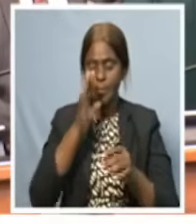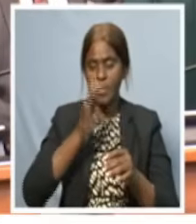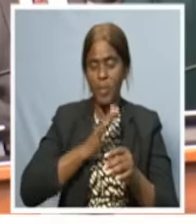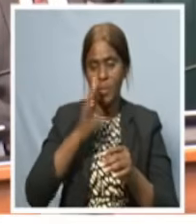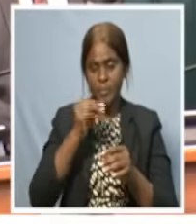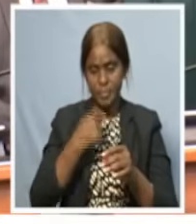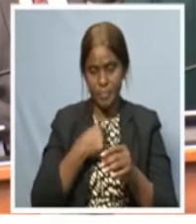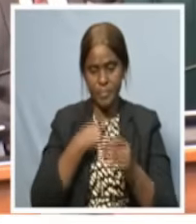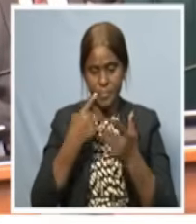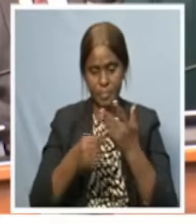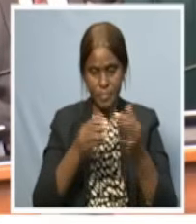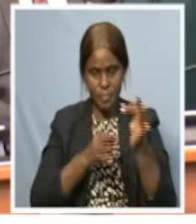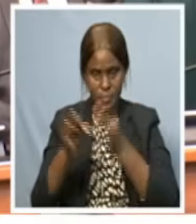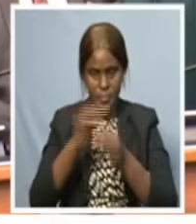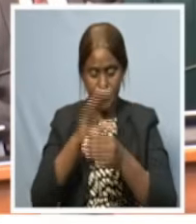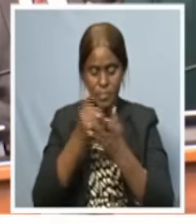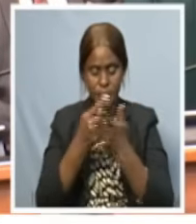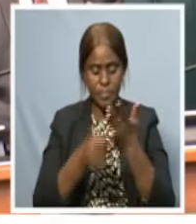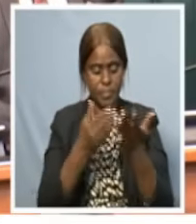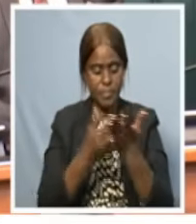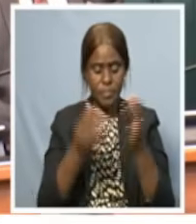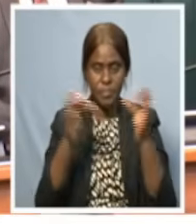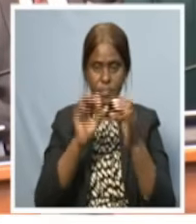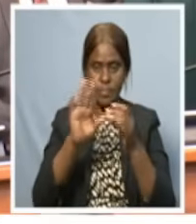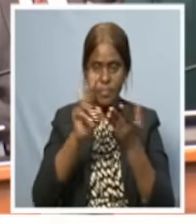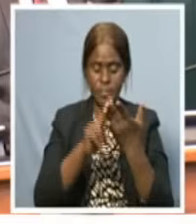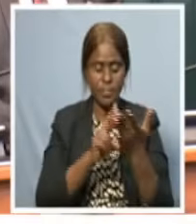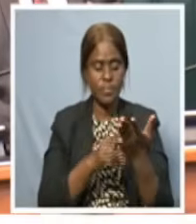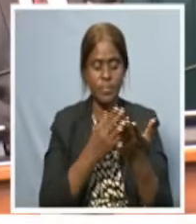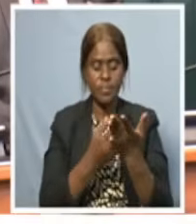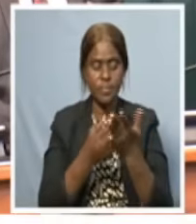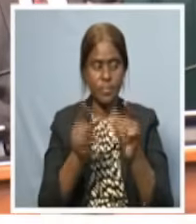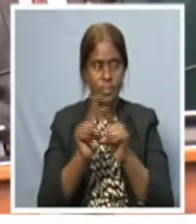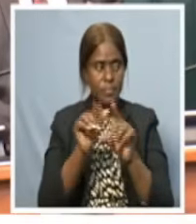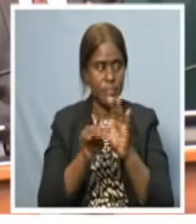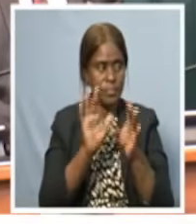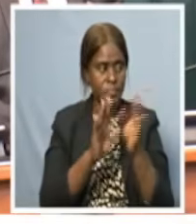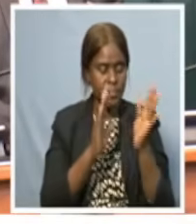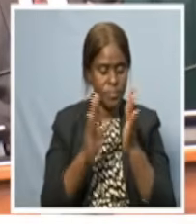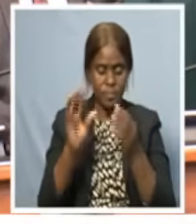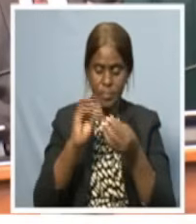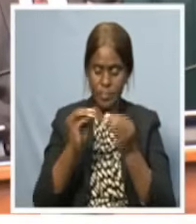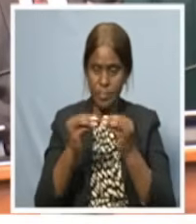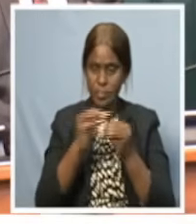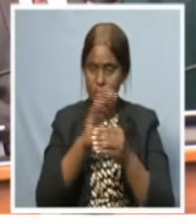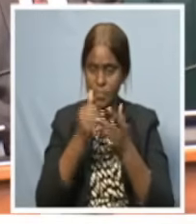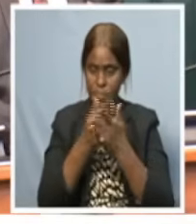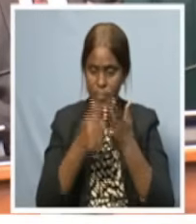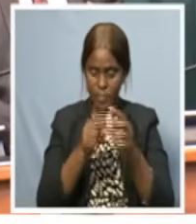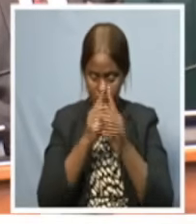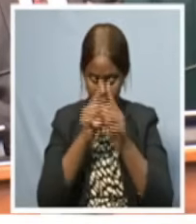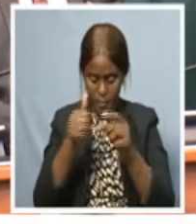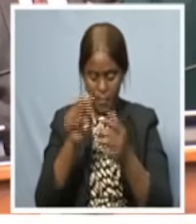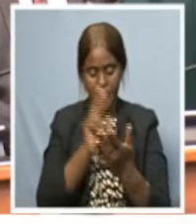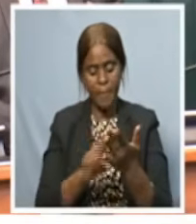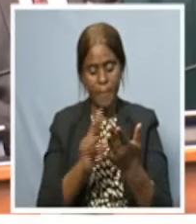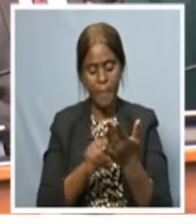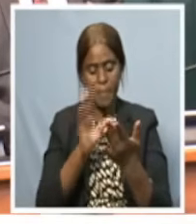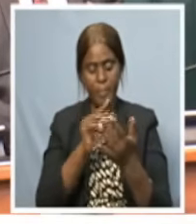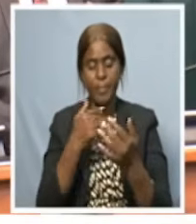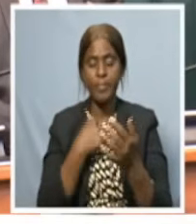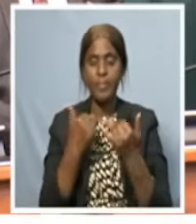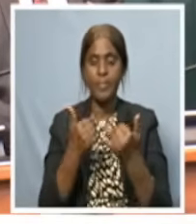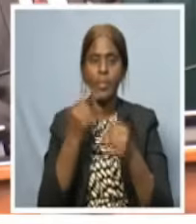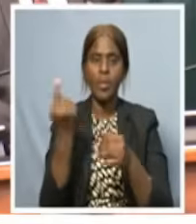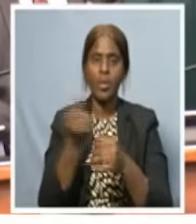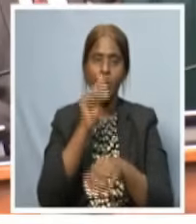Madam Speaker, having laid the basis for the committee's report and considering that members had time to read it, allow